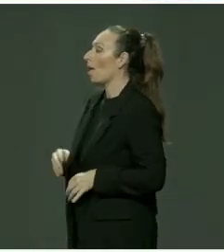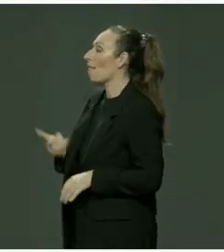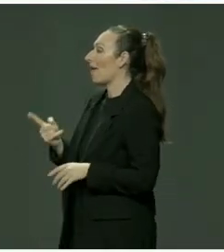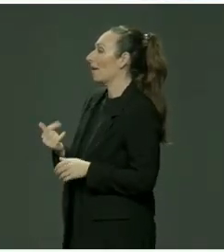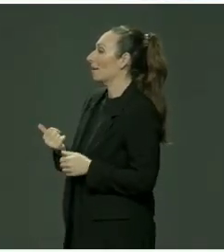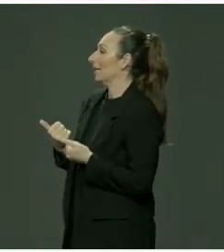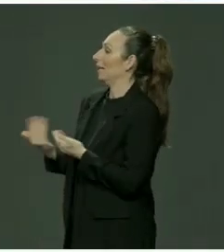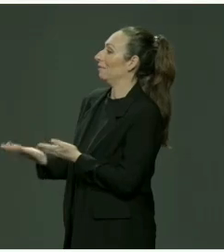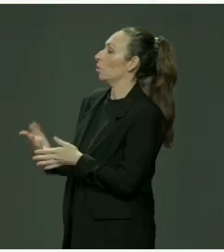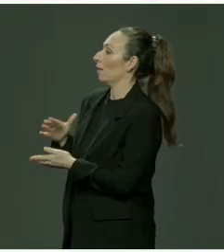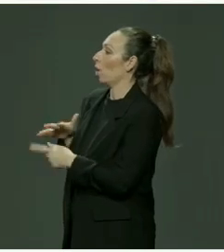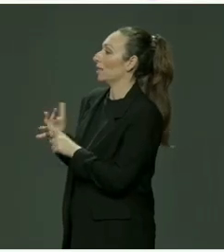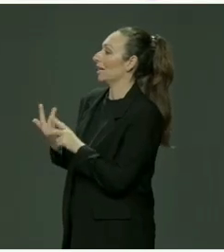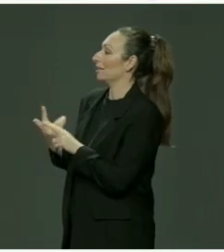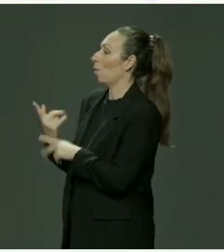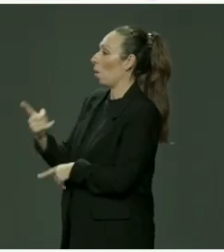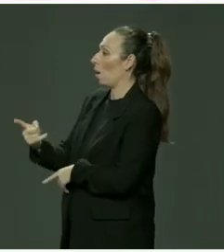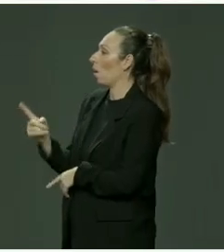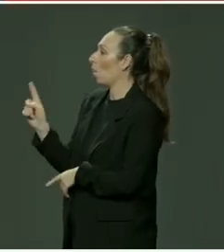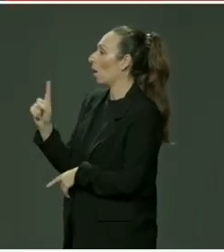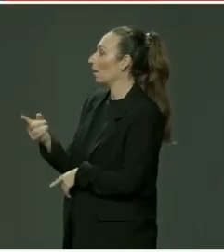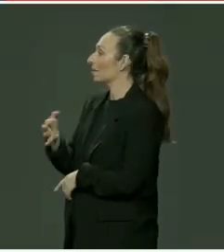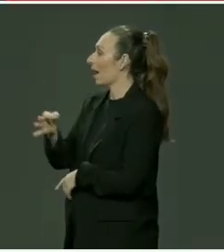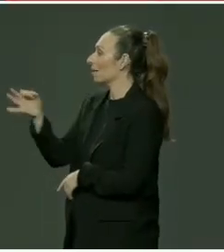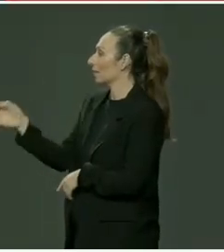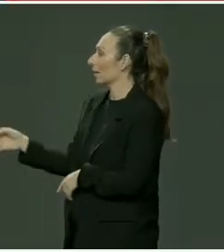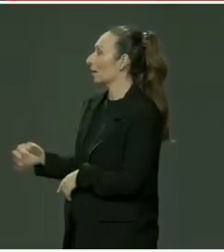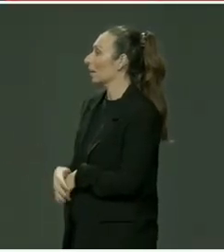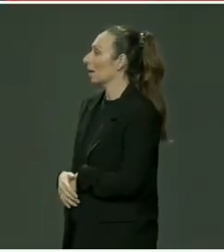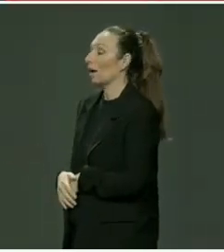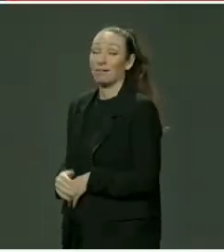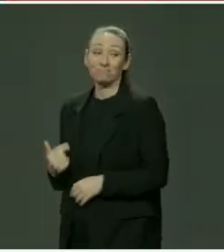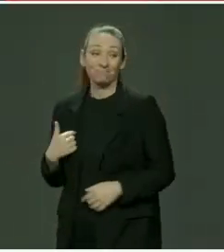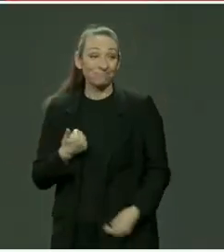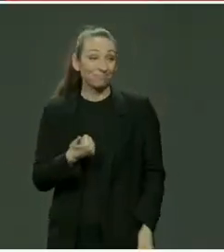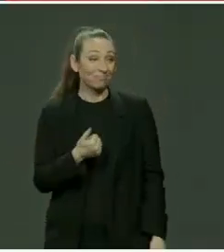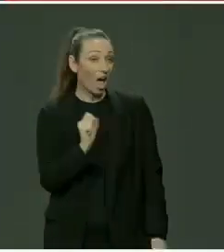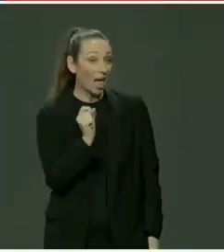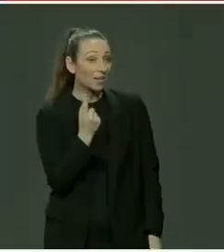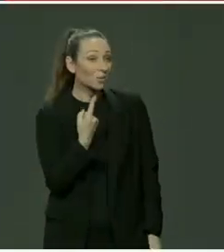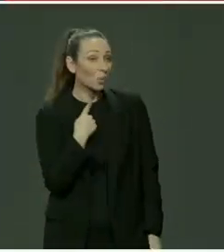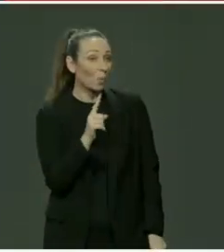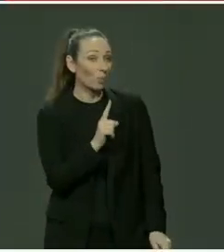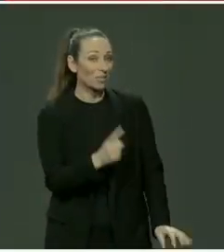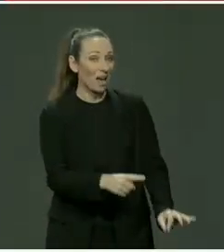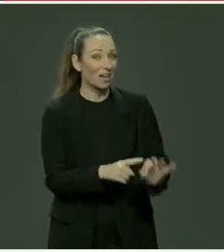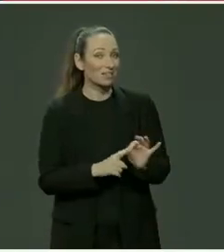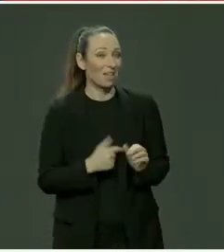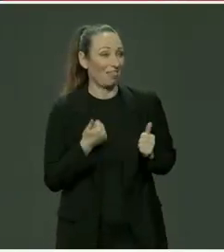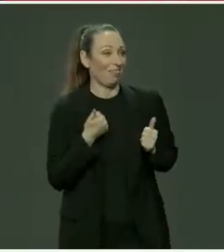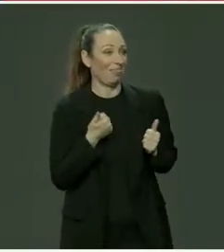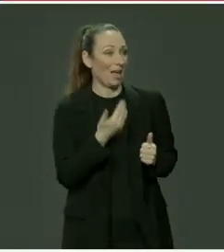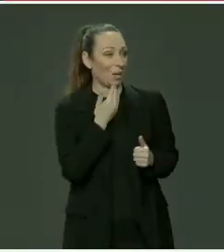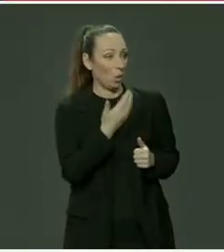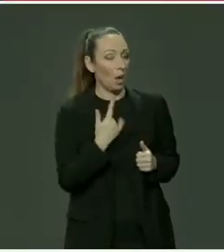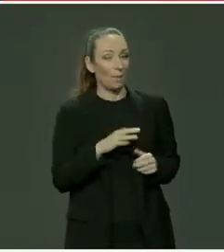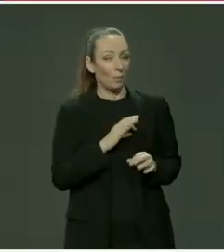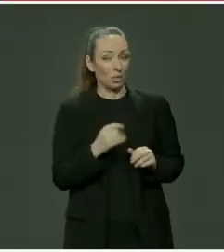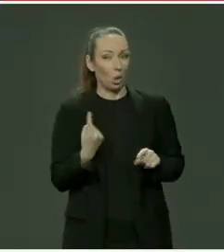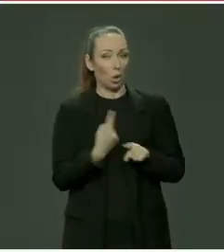Mr Starr was saying. I understood what he was asking. Oh, okay. We did. I'm not sure that everyone in the room would have. And we don't comment on other